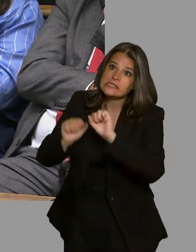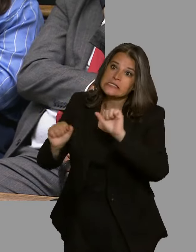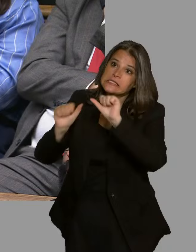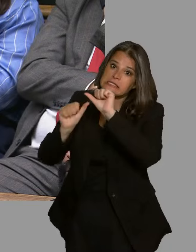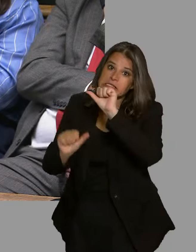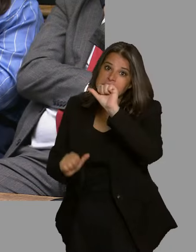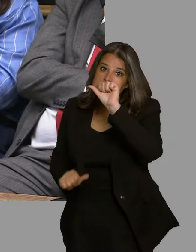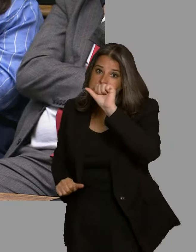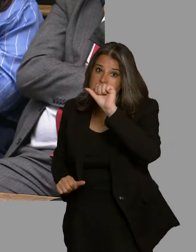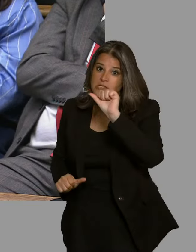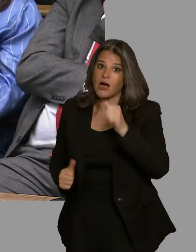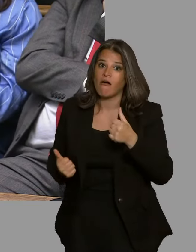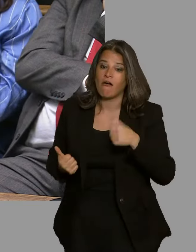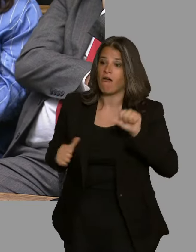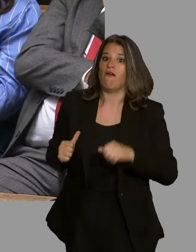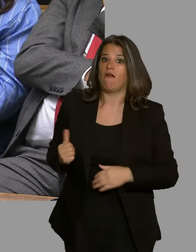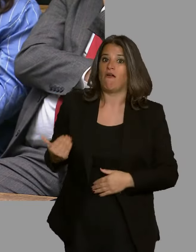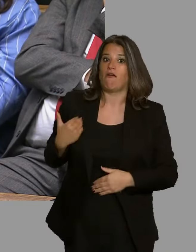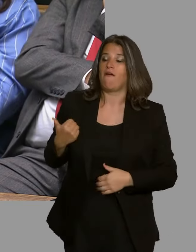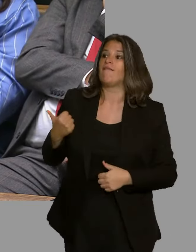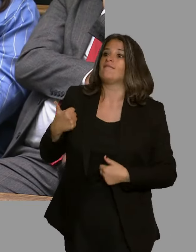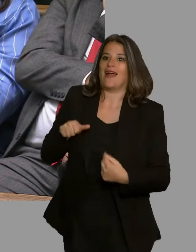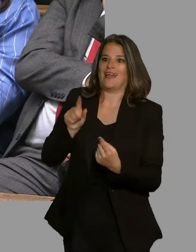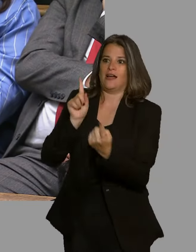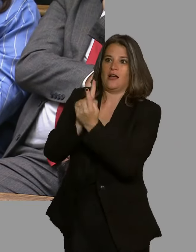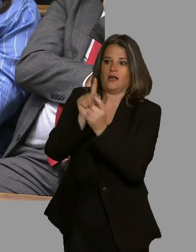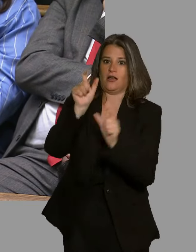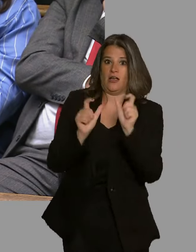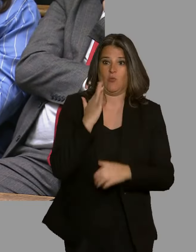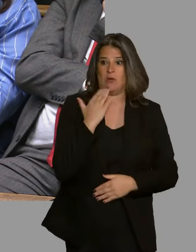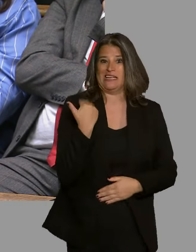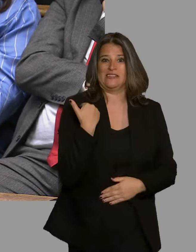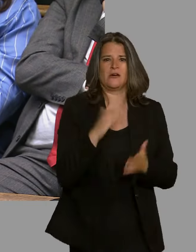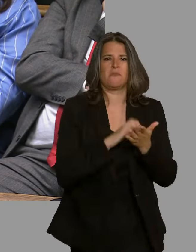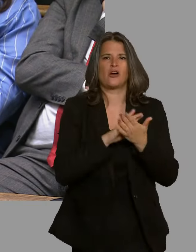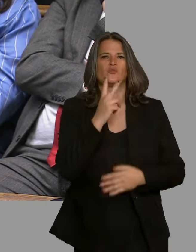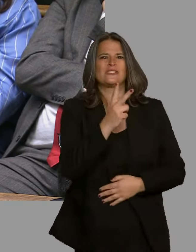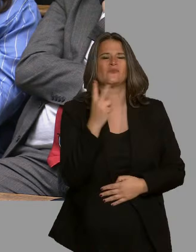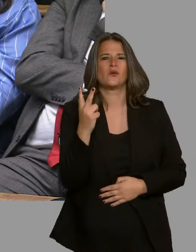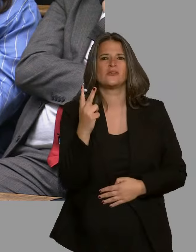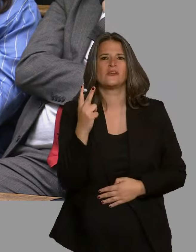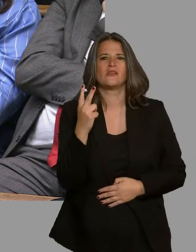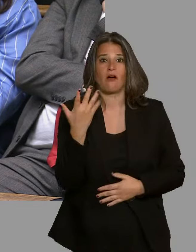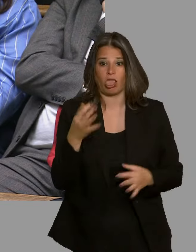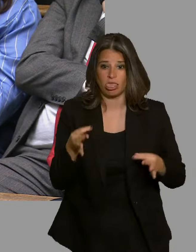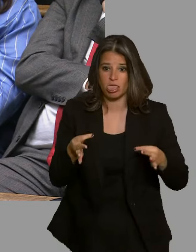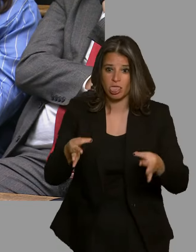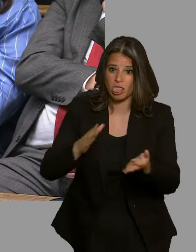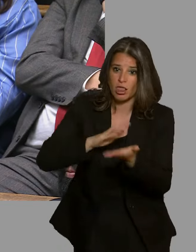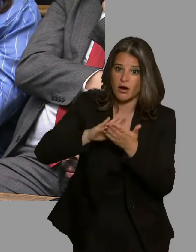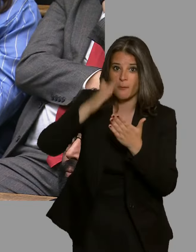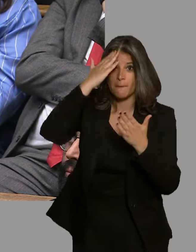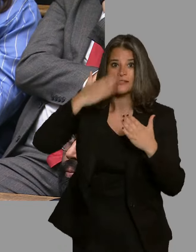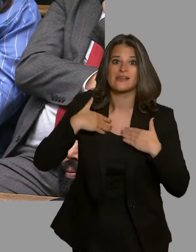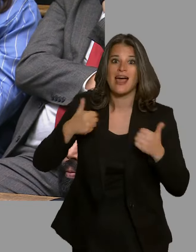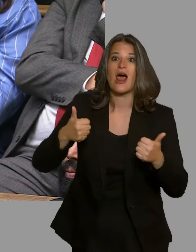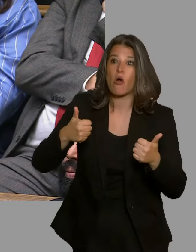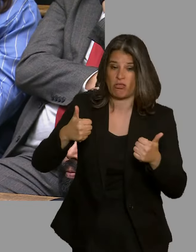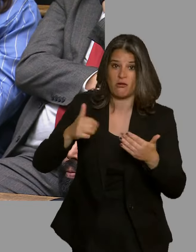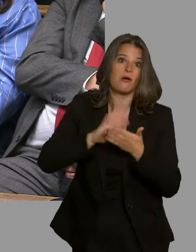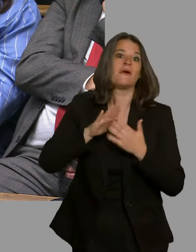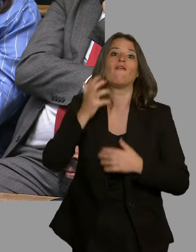too. How will the Prime Minister work with devolved governments to ensure faster diagnosis and greater support so that